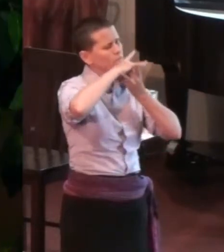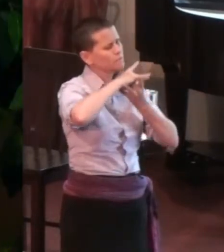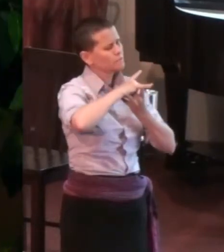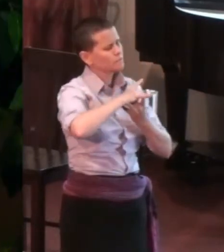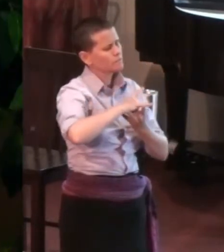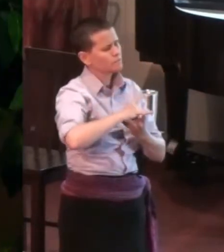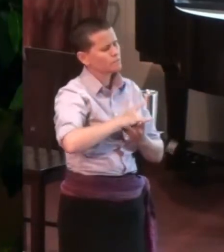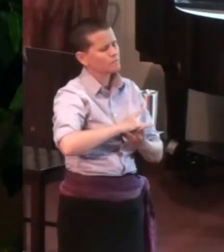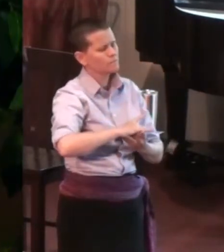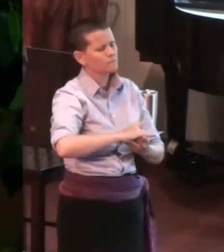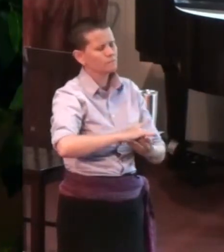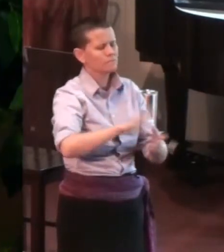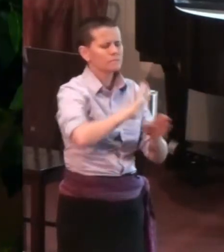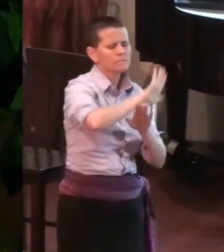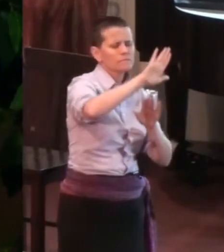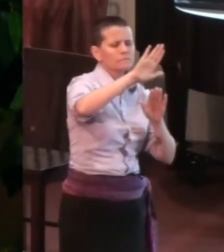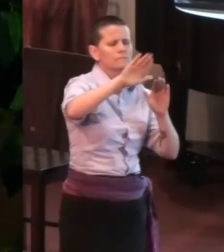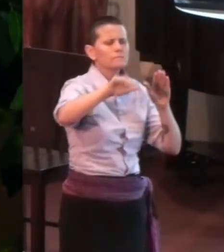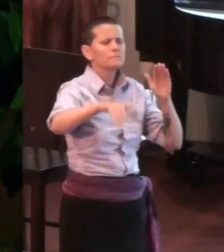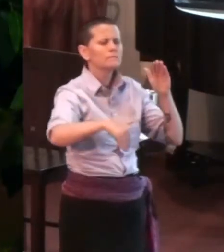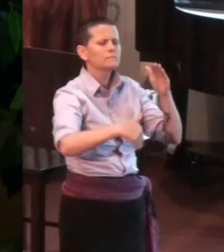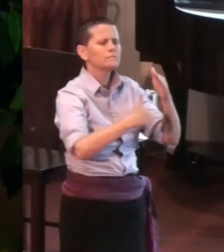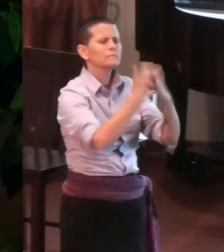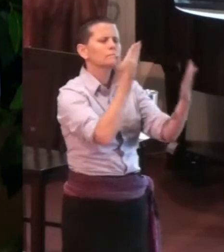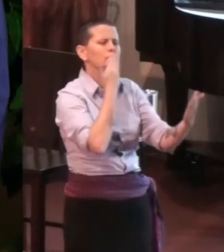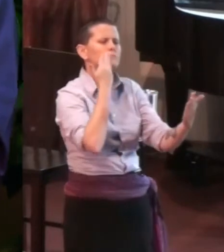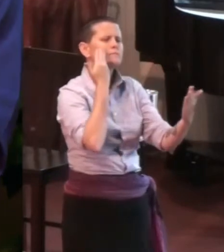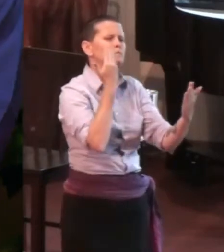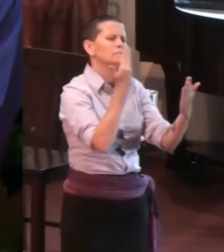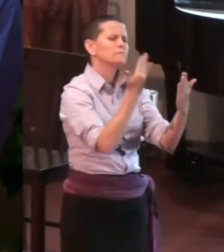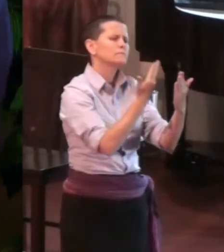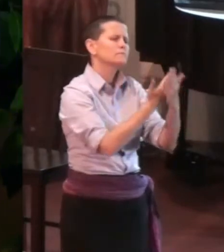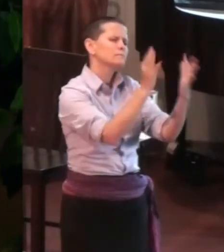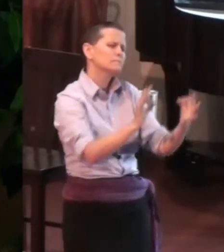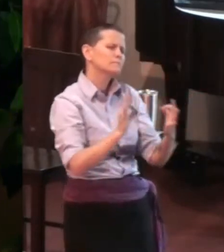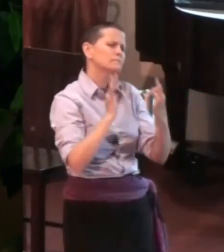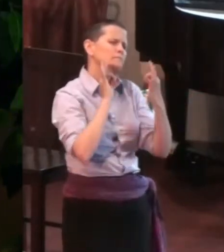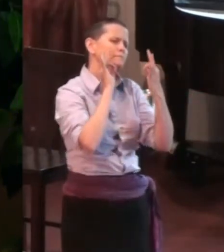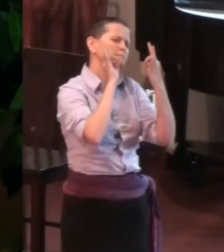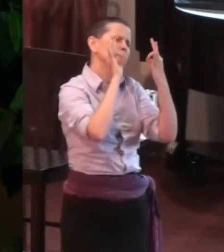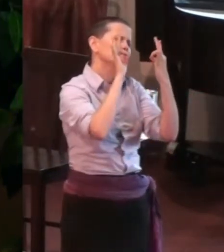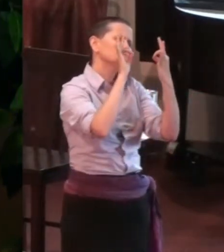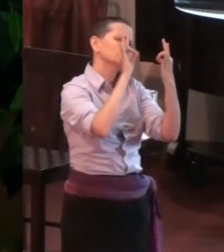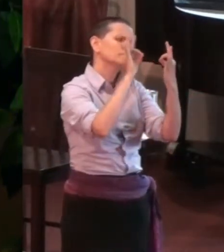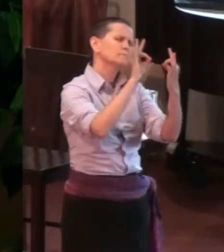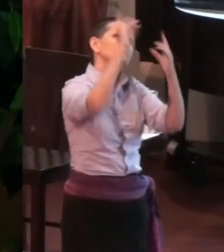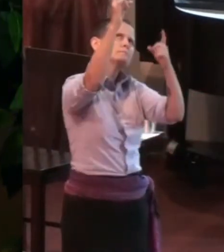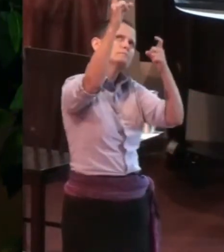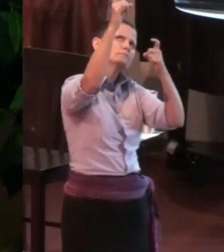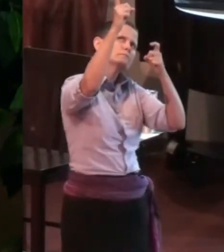All that's good and perfect comes from you.